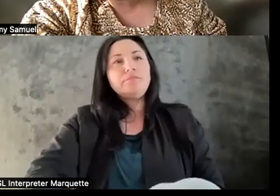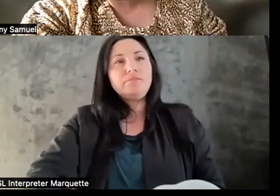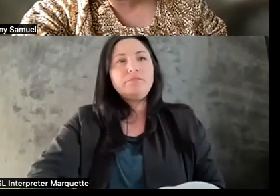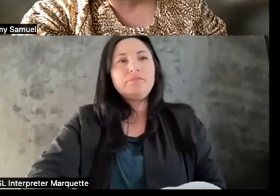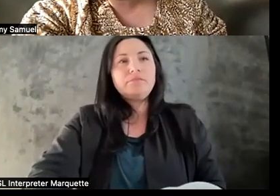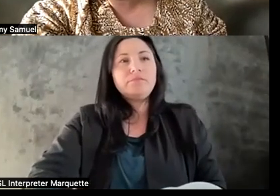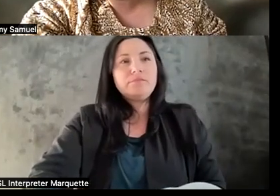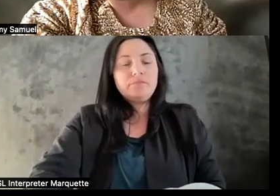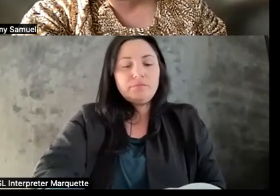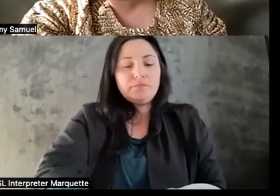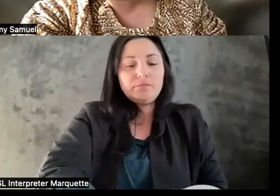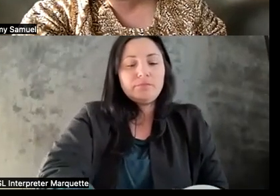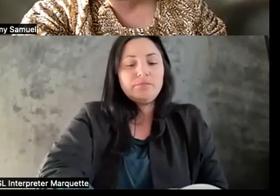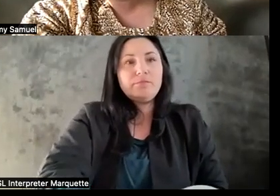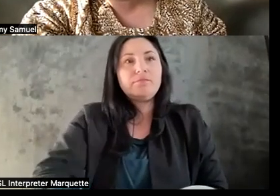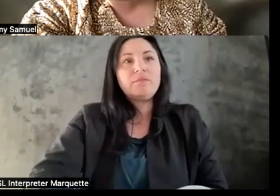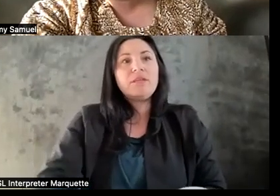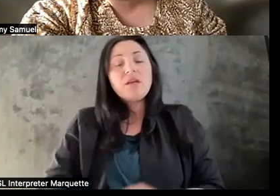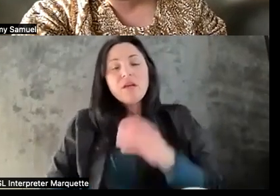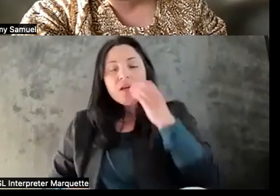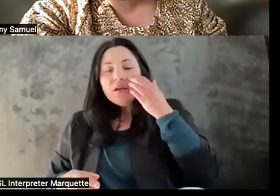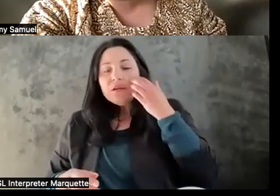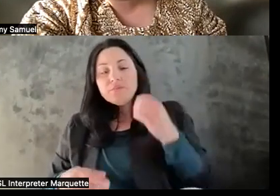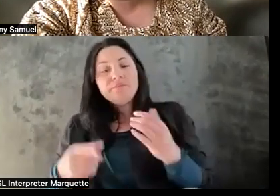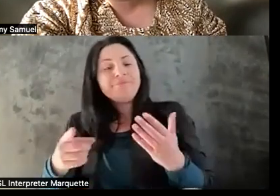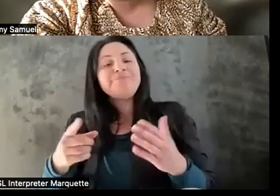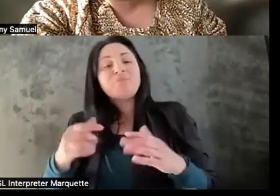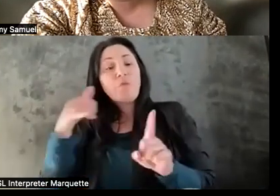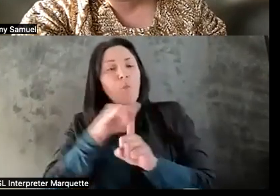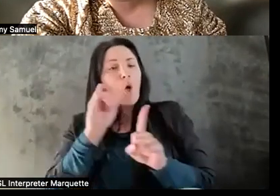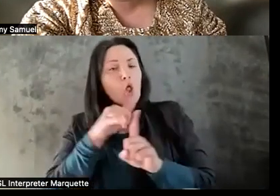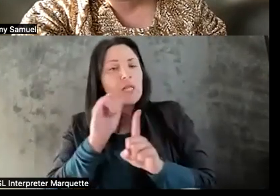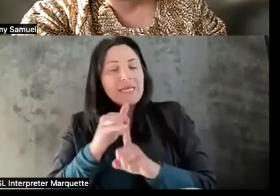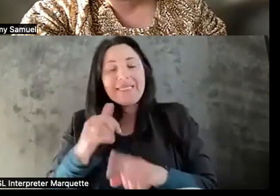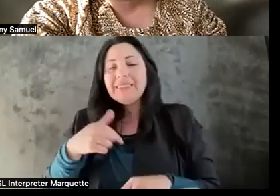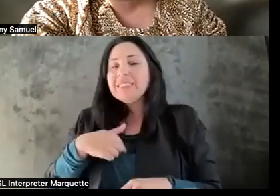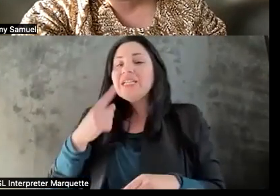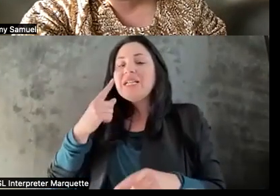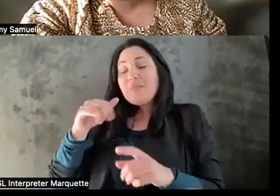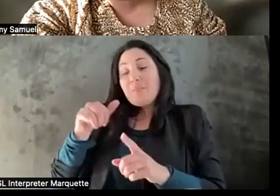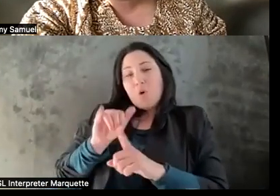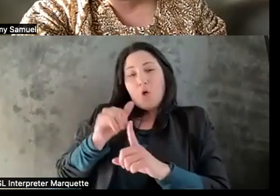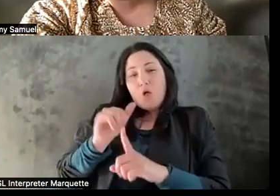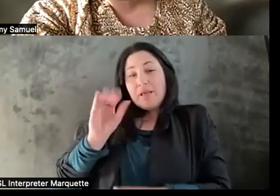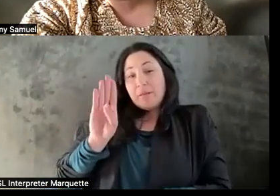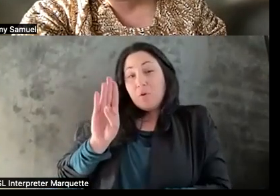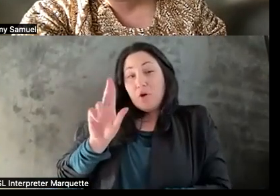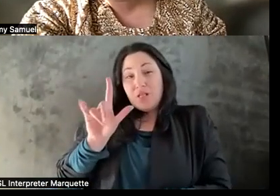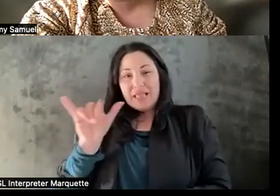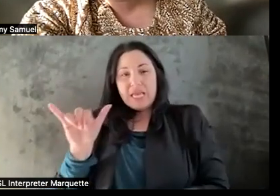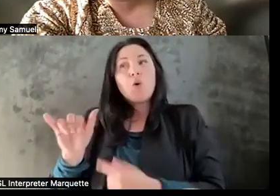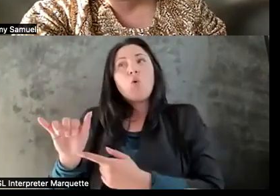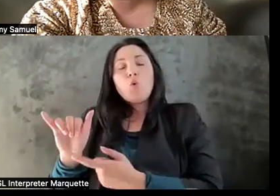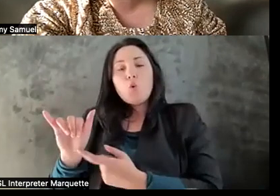online our bullying policy. We have to be very careful using that word, because bullying